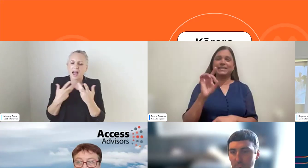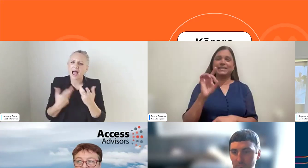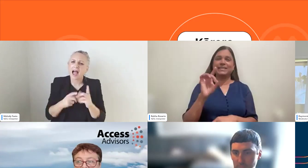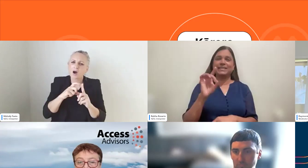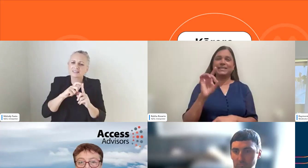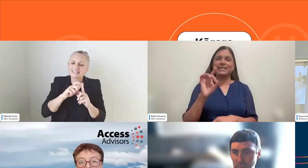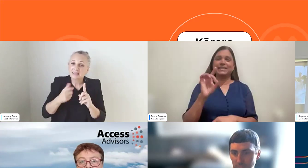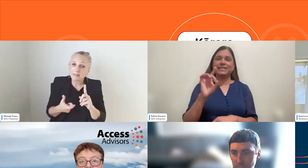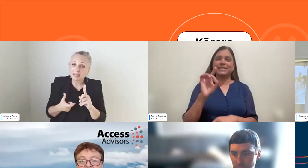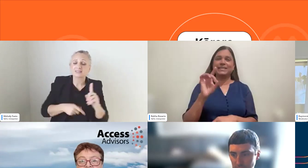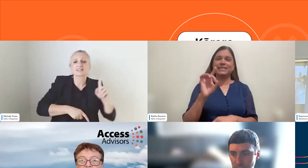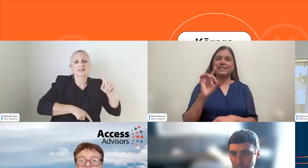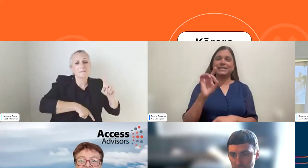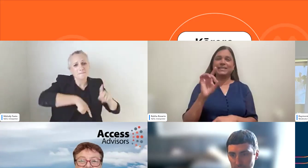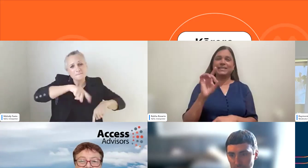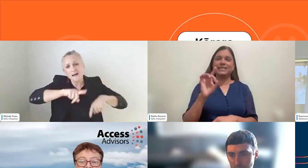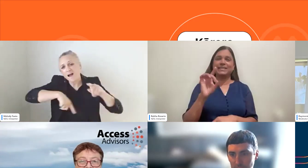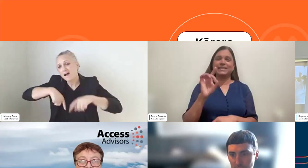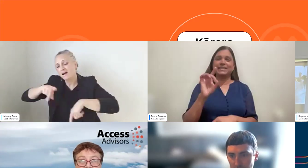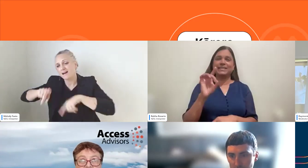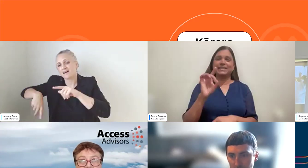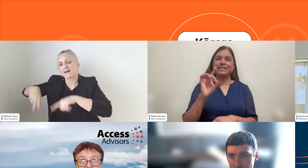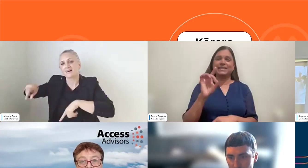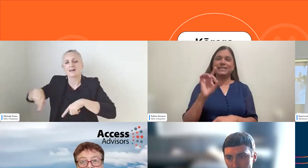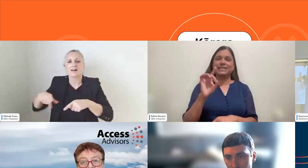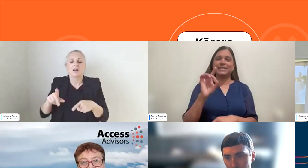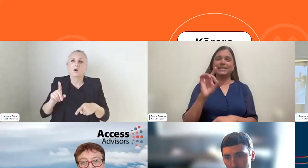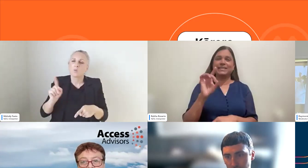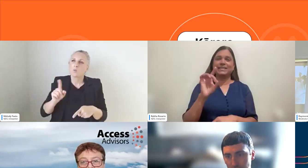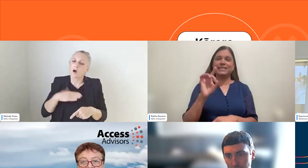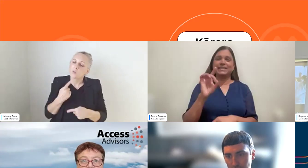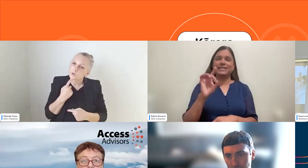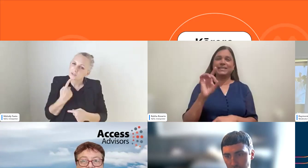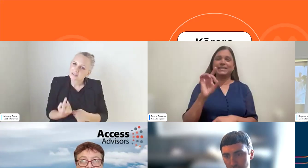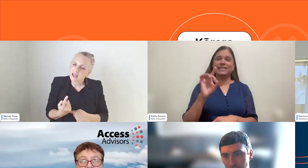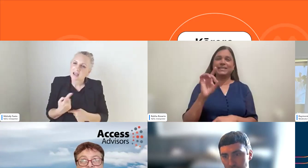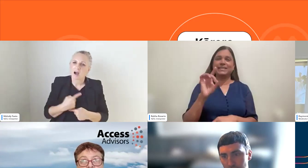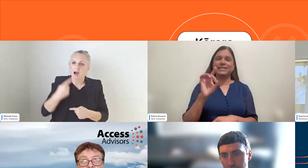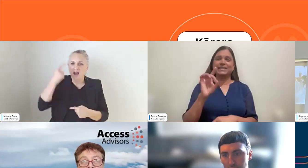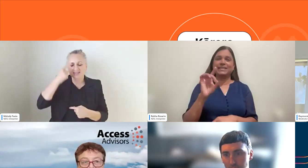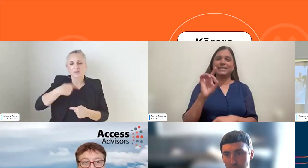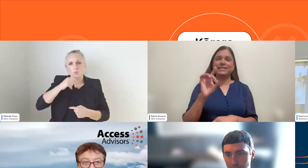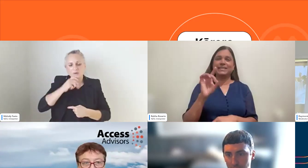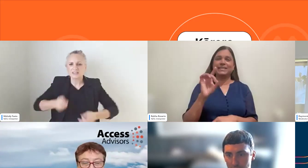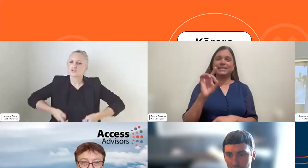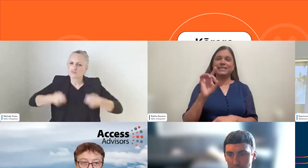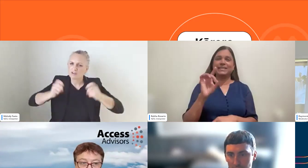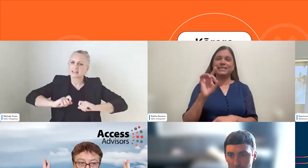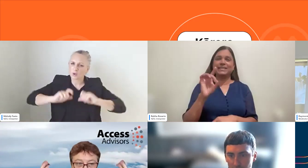and in various different forms. And what I'd say is that I think we need to raise awareness, not